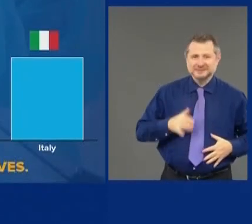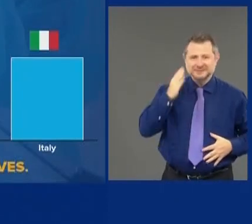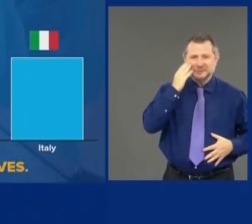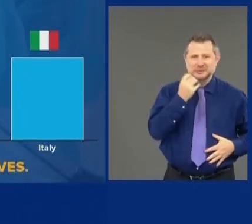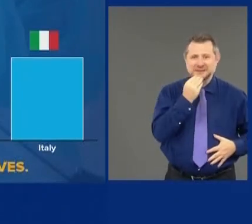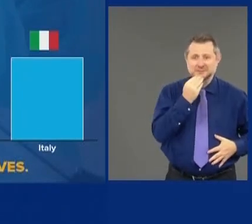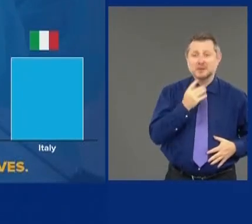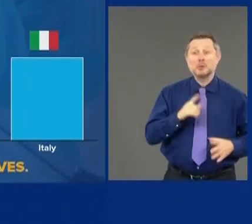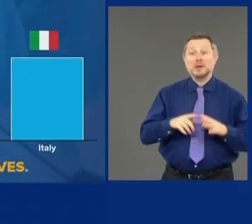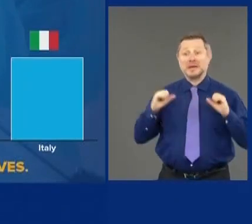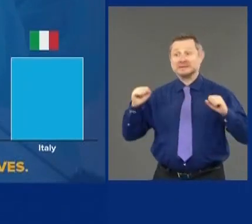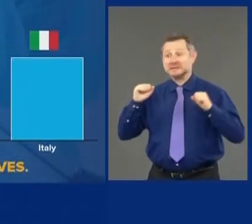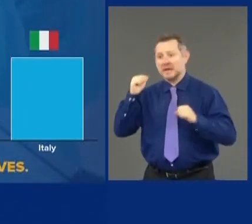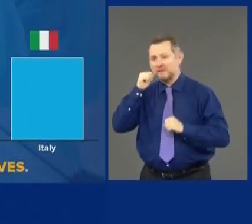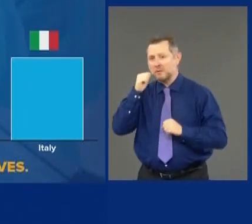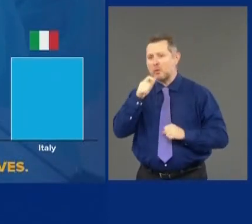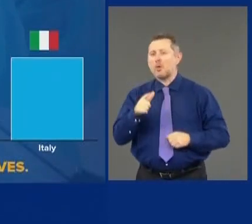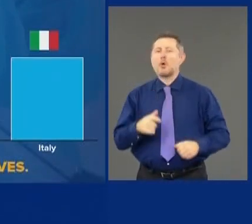that's a pain in the neck.